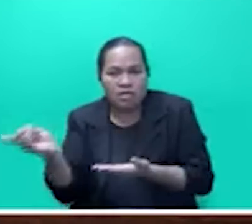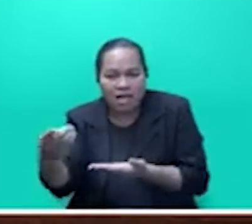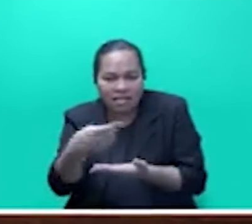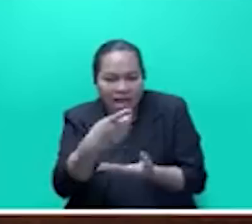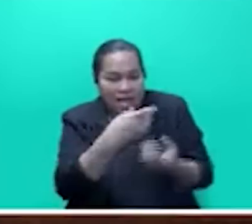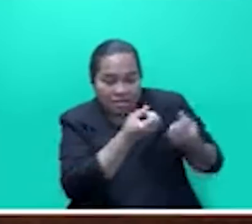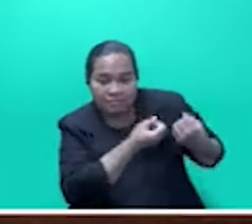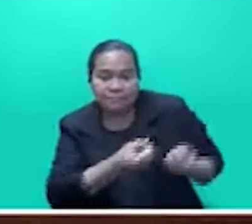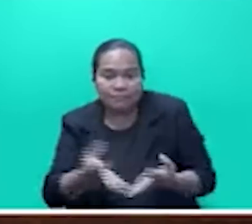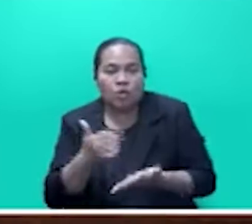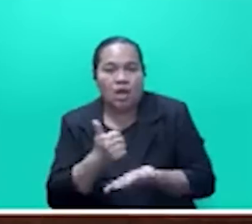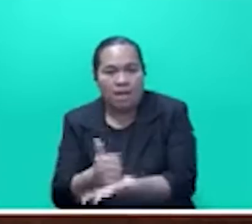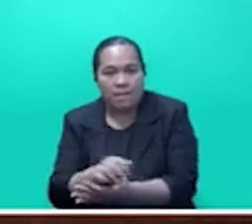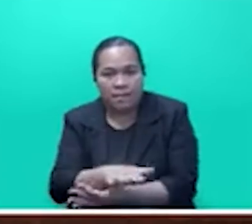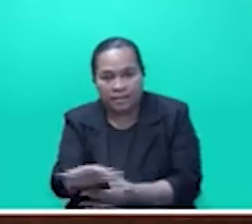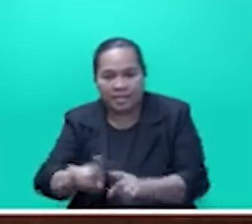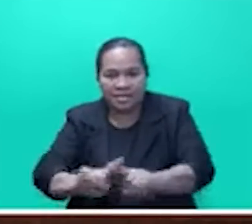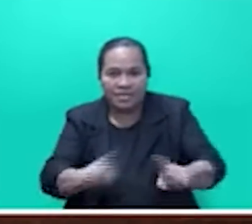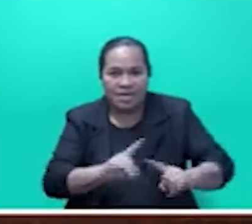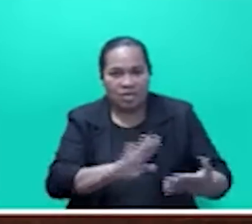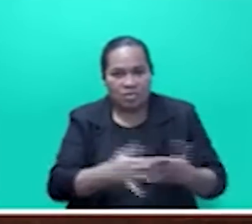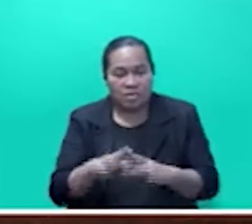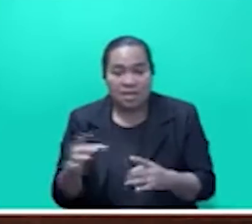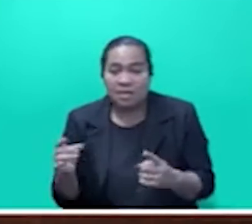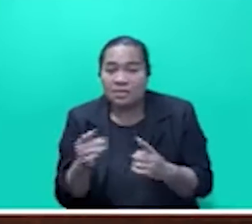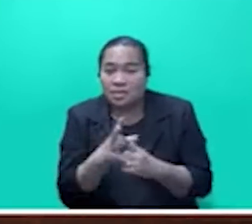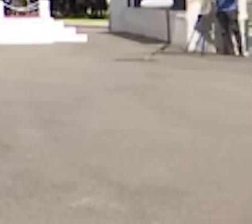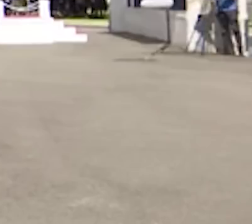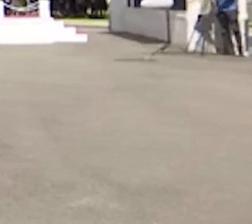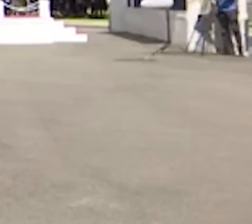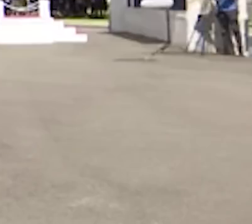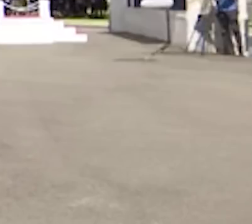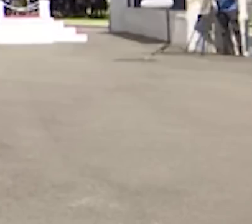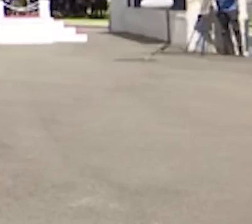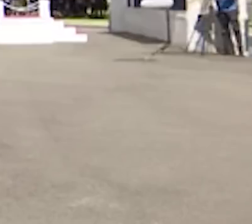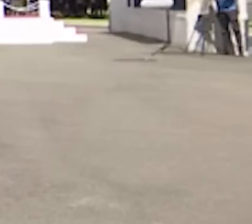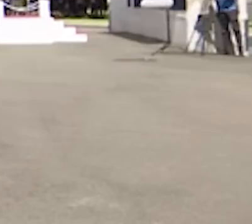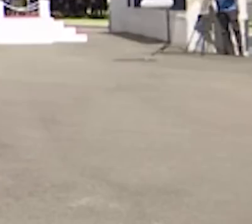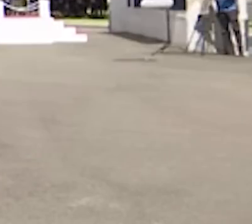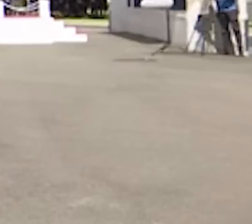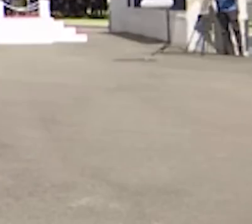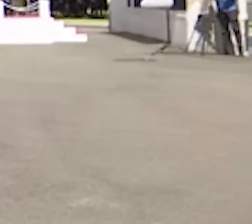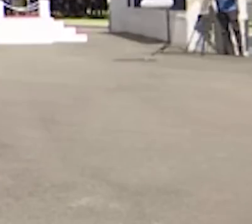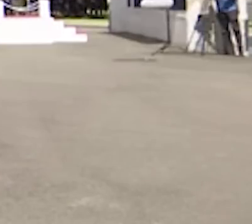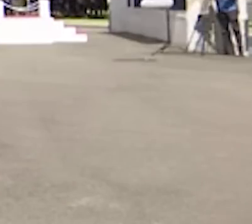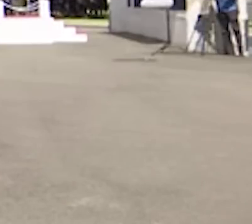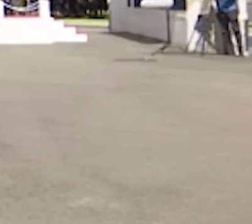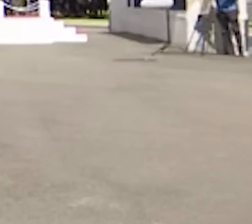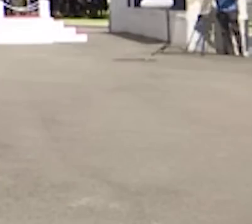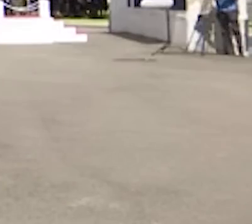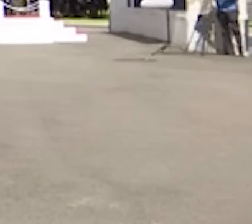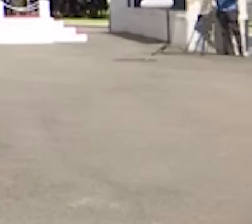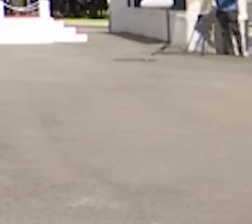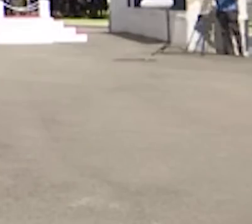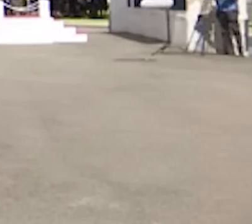communities. On the pressing issues facing the nation, particularly on the economy, government must recognize that the